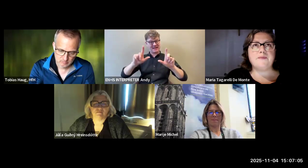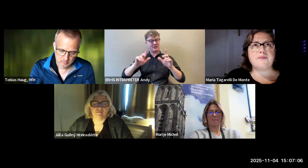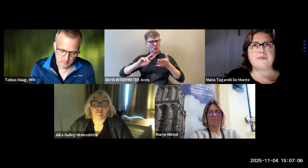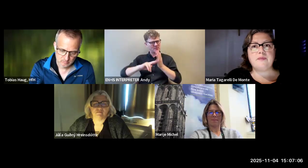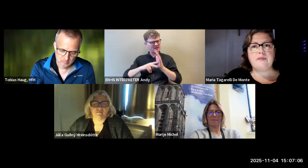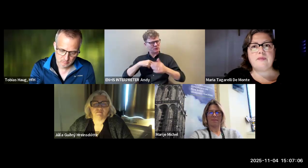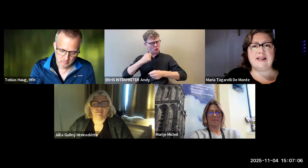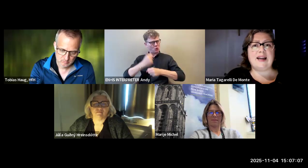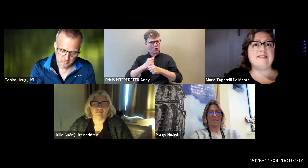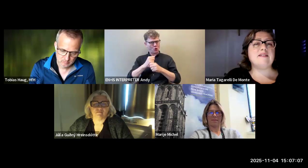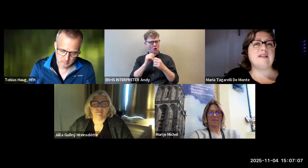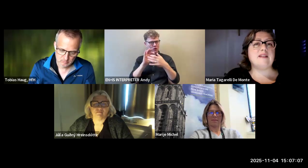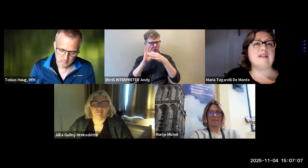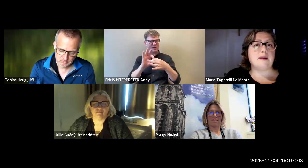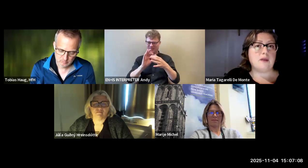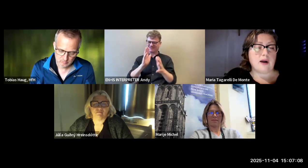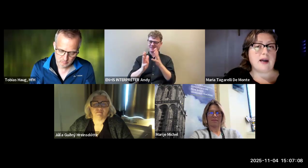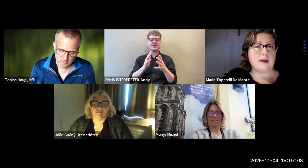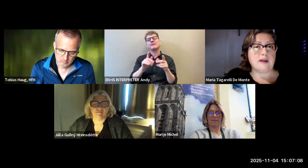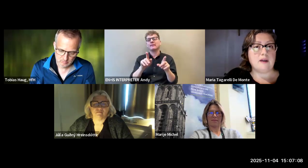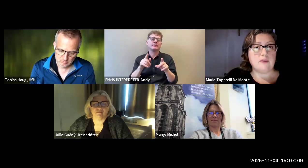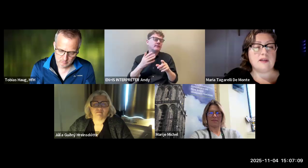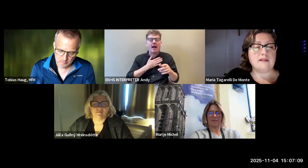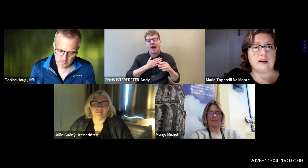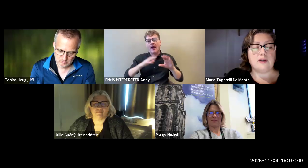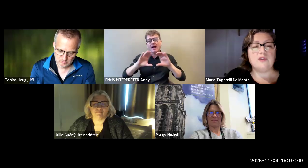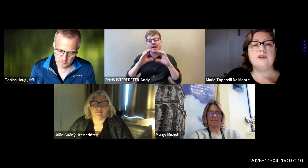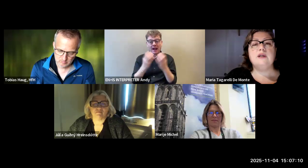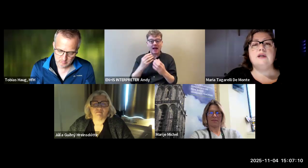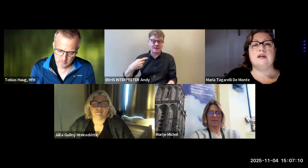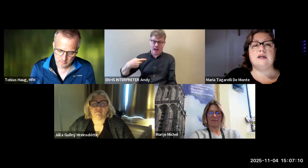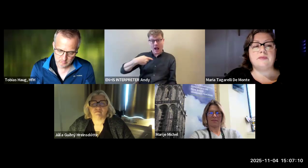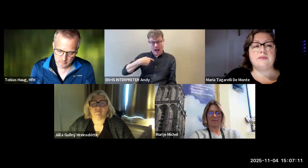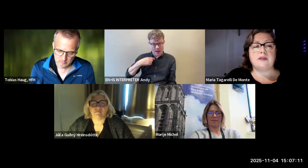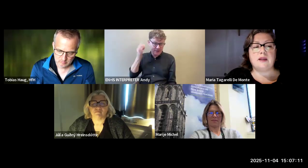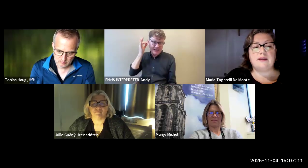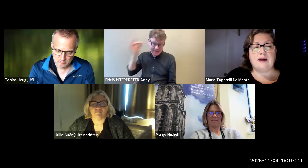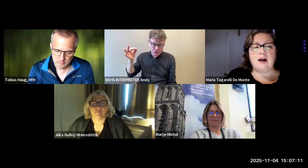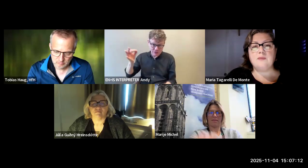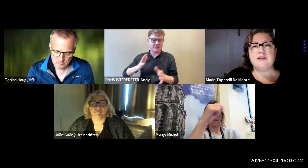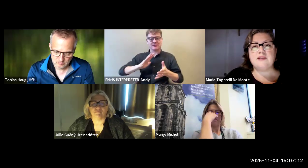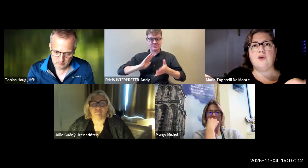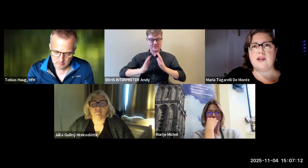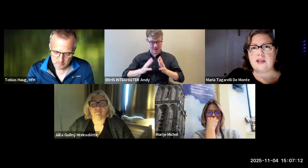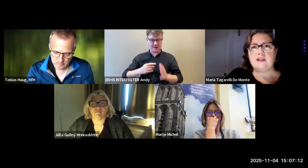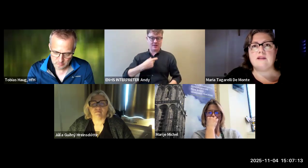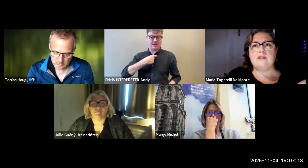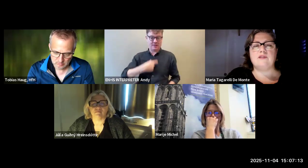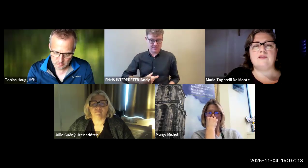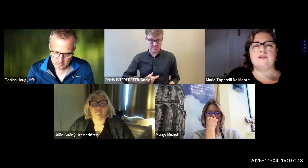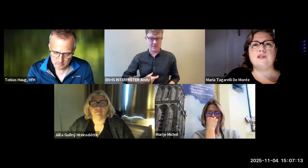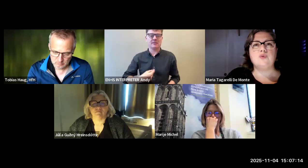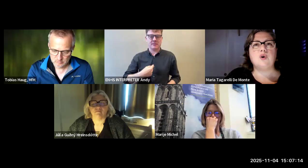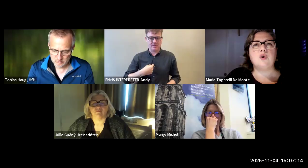so in classes like mine, where I am a hearing signer, it helps